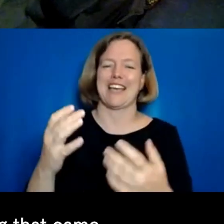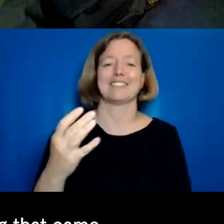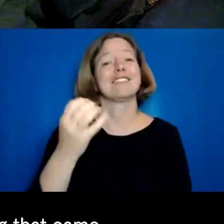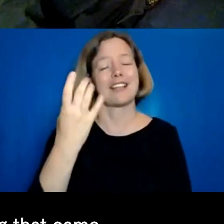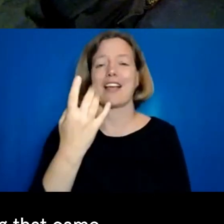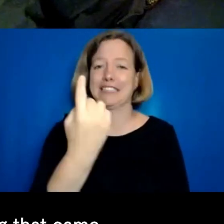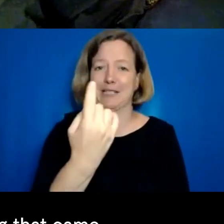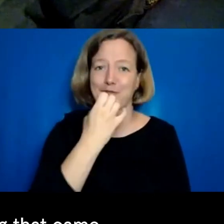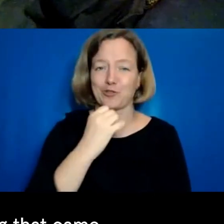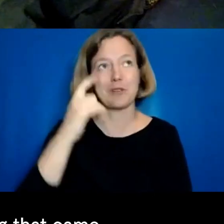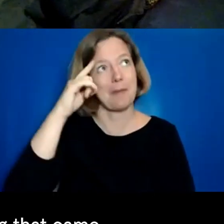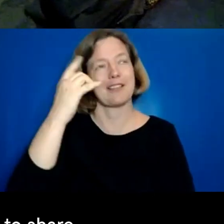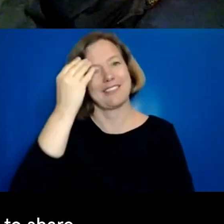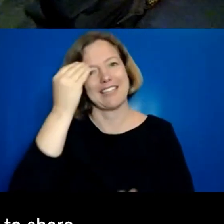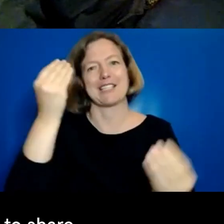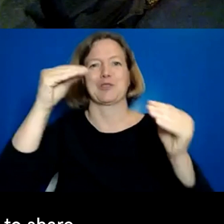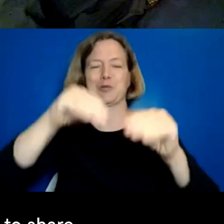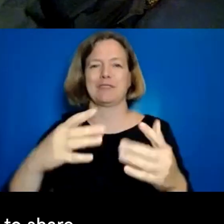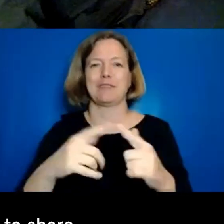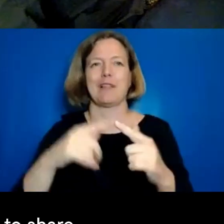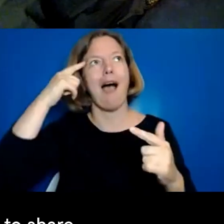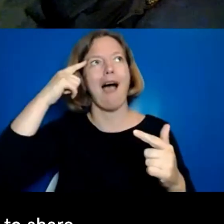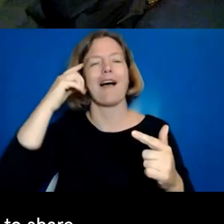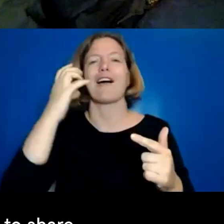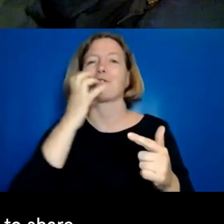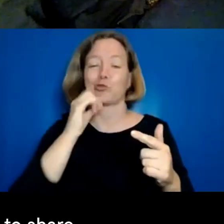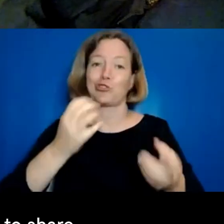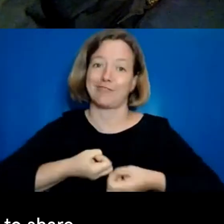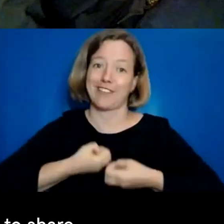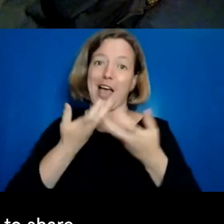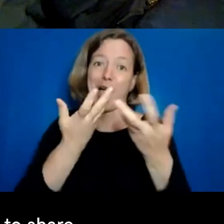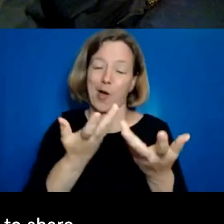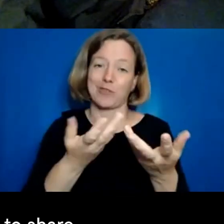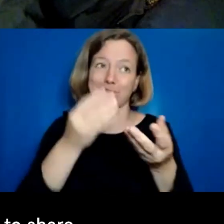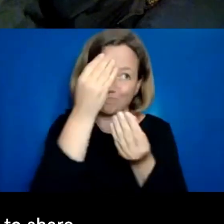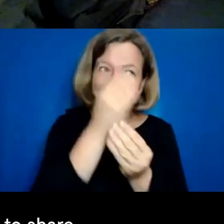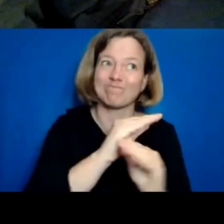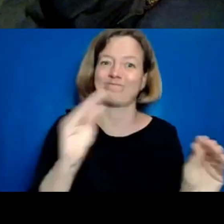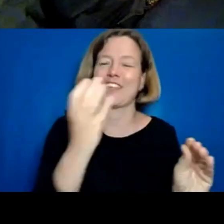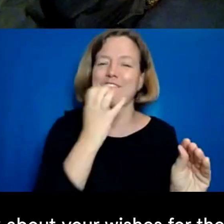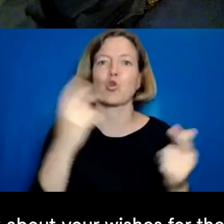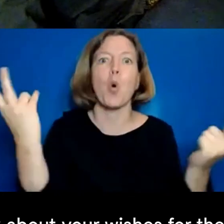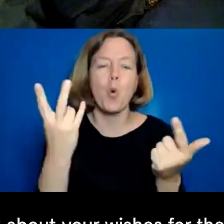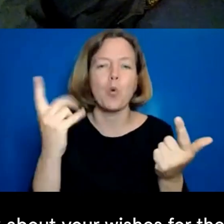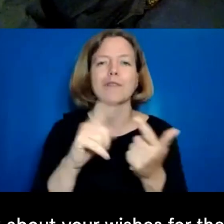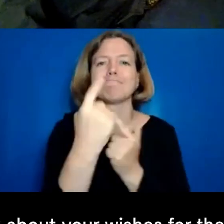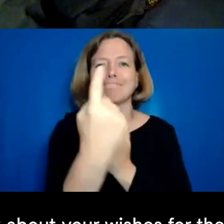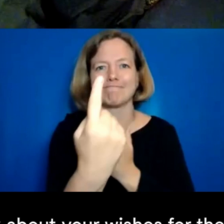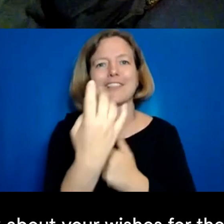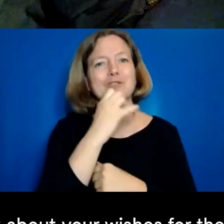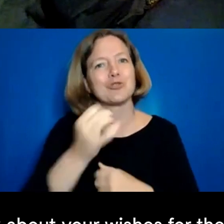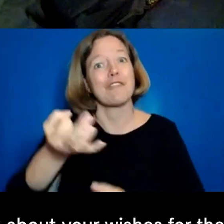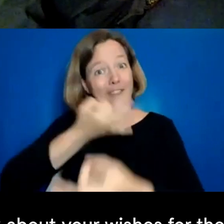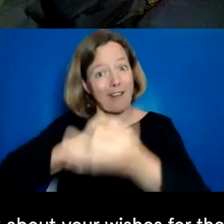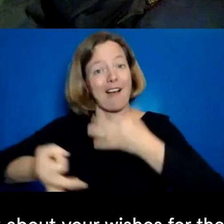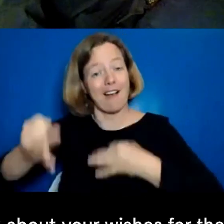came to their mind while we were speaking that they wanted to share or that they wanted to ask. And while